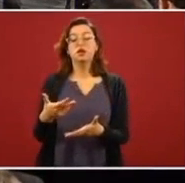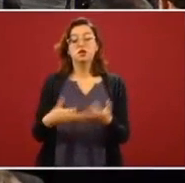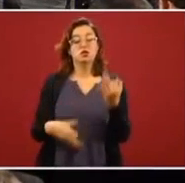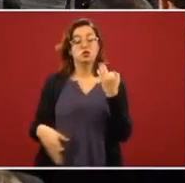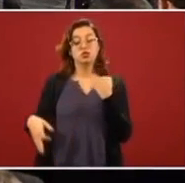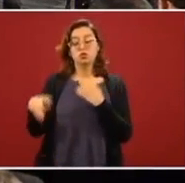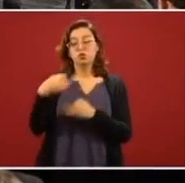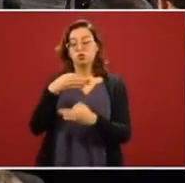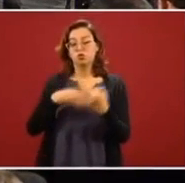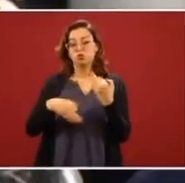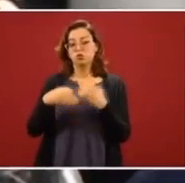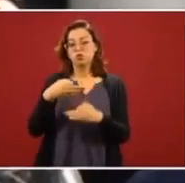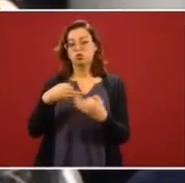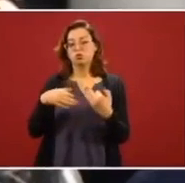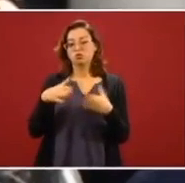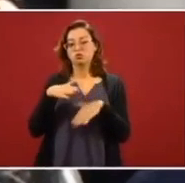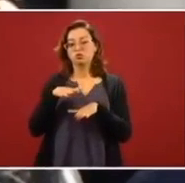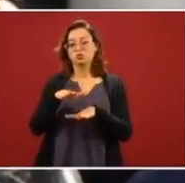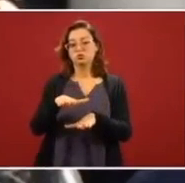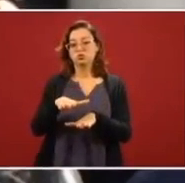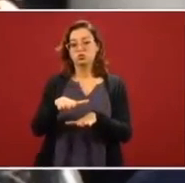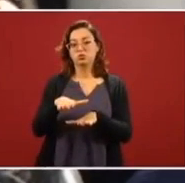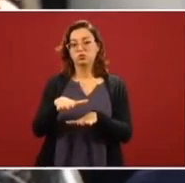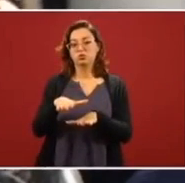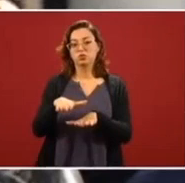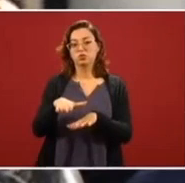todo lo relacionado con